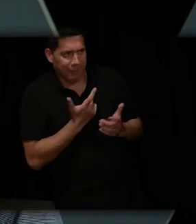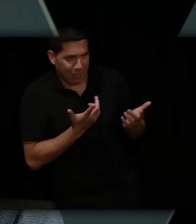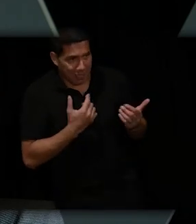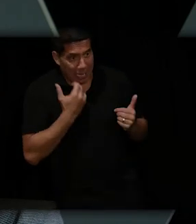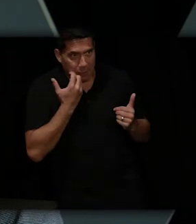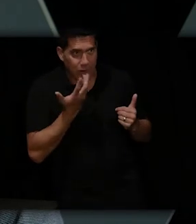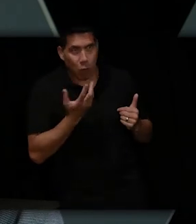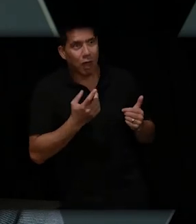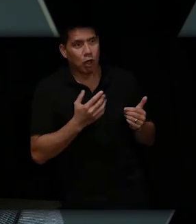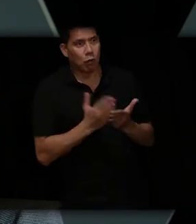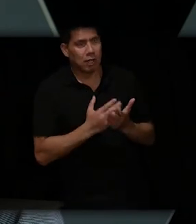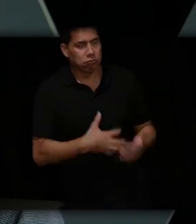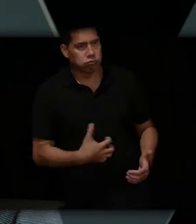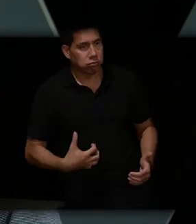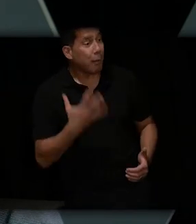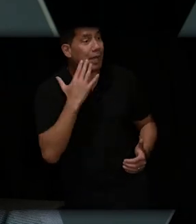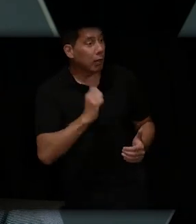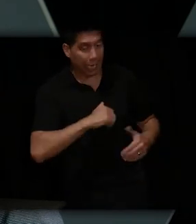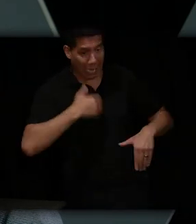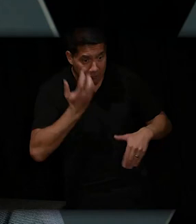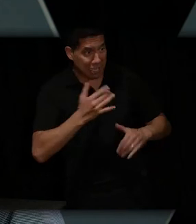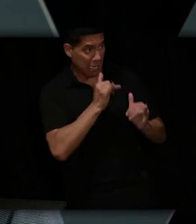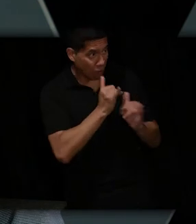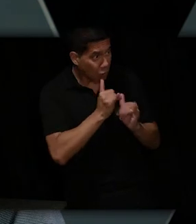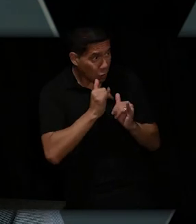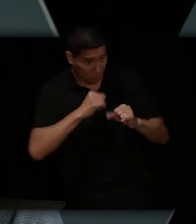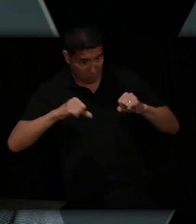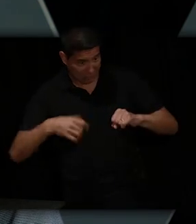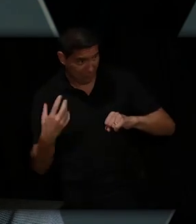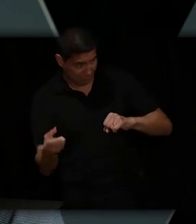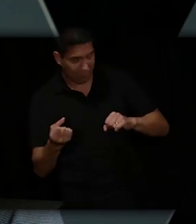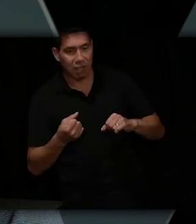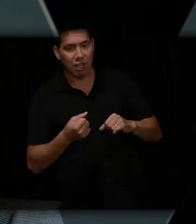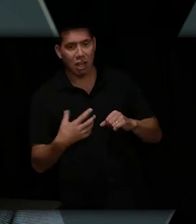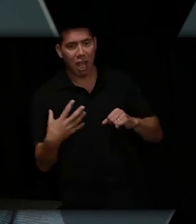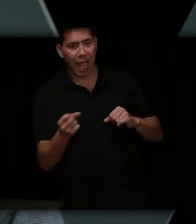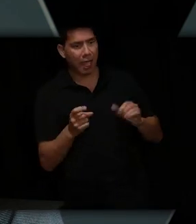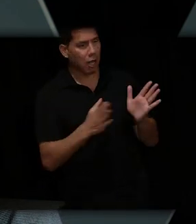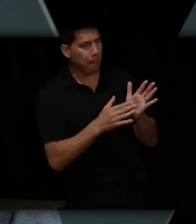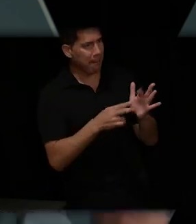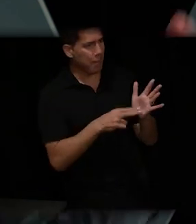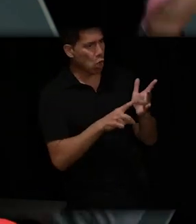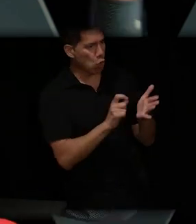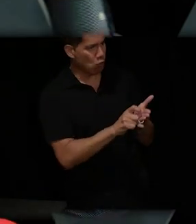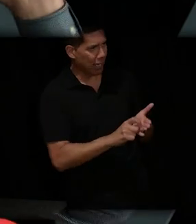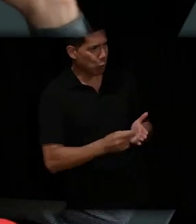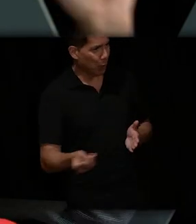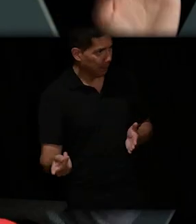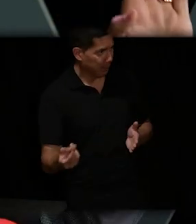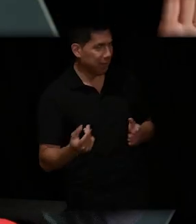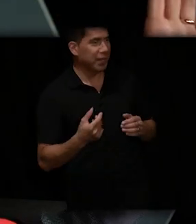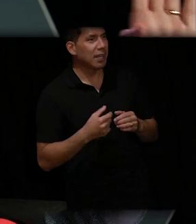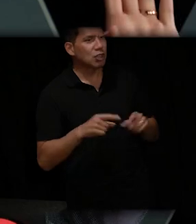bane of my existence, but for every single interview the president did, I had to write a memo to him, which was sort of